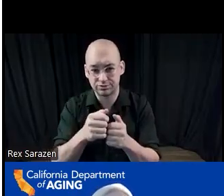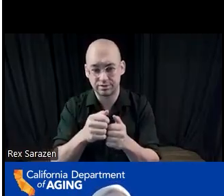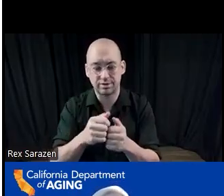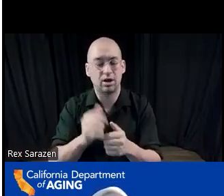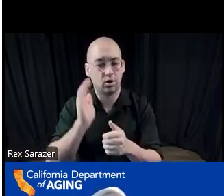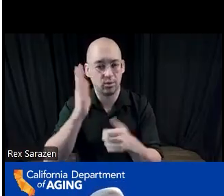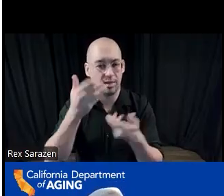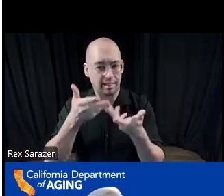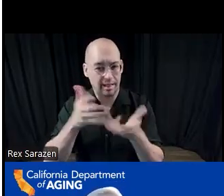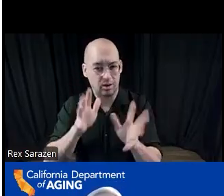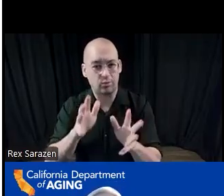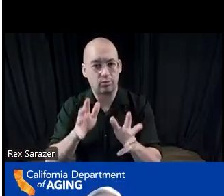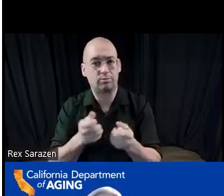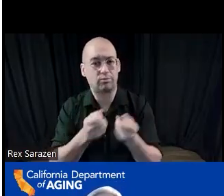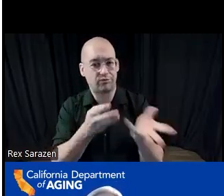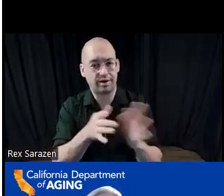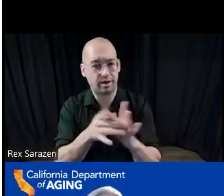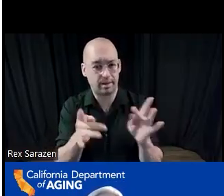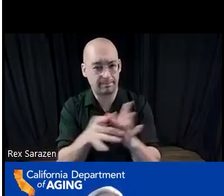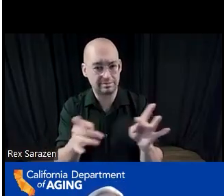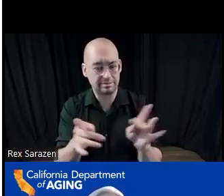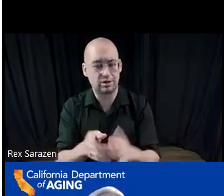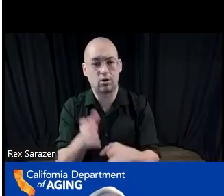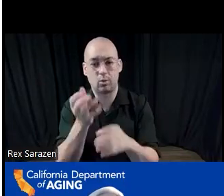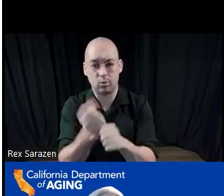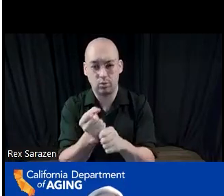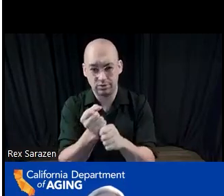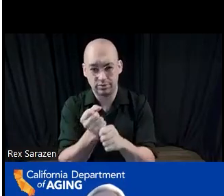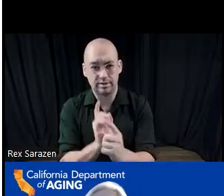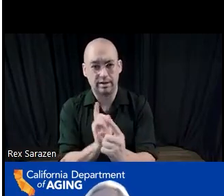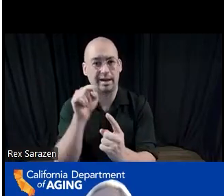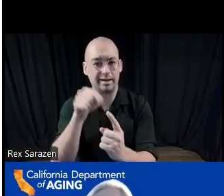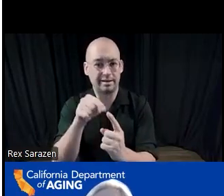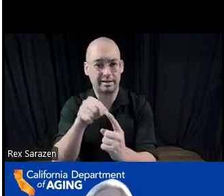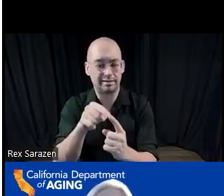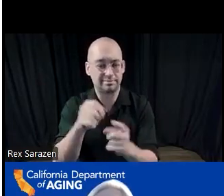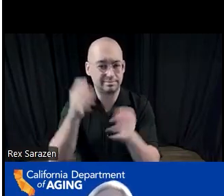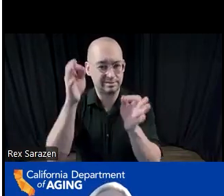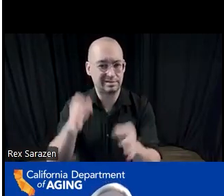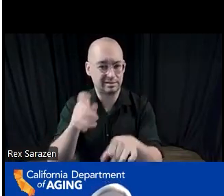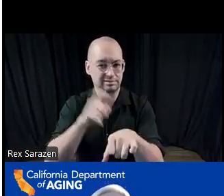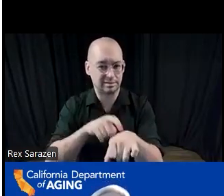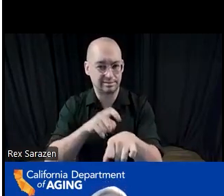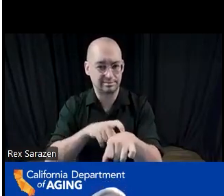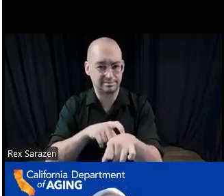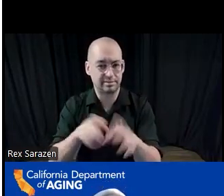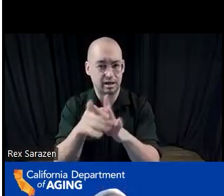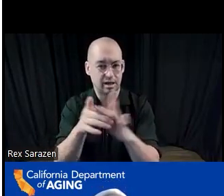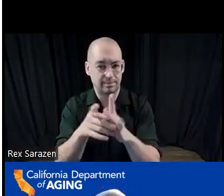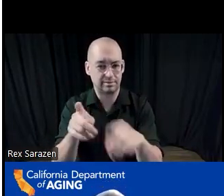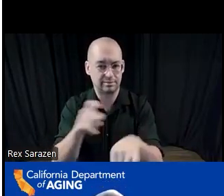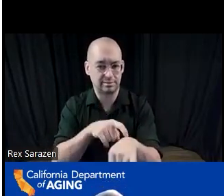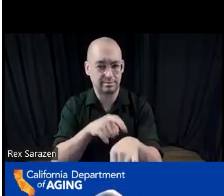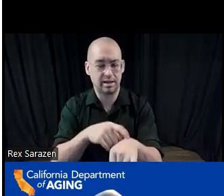comments. You may hold your comments until the designated public comment period, and there are 2 on the